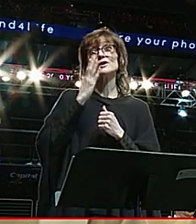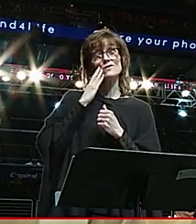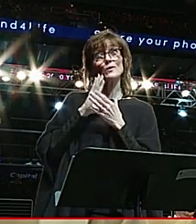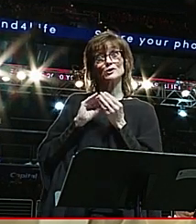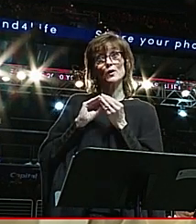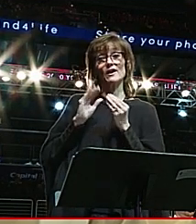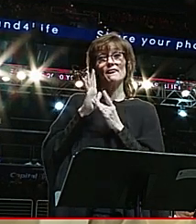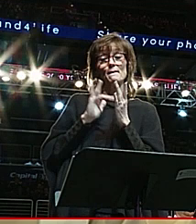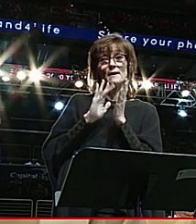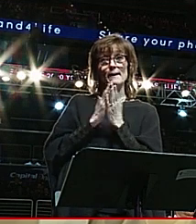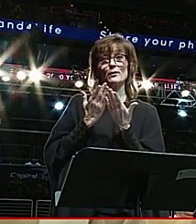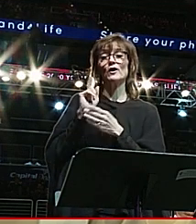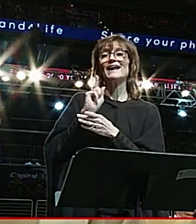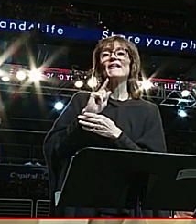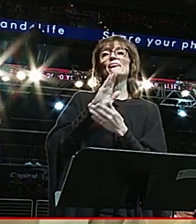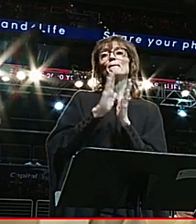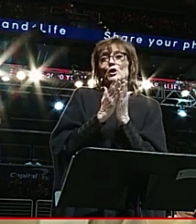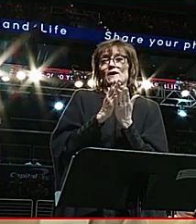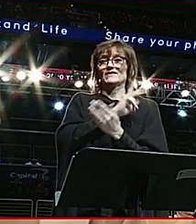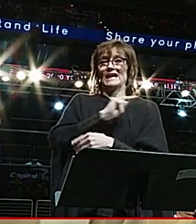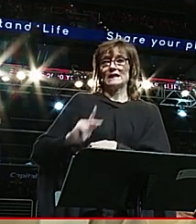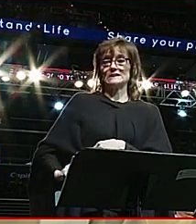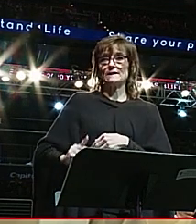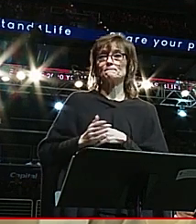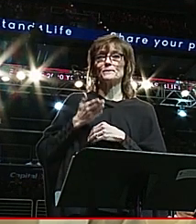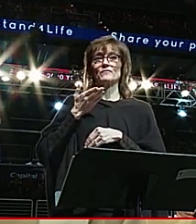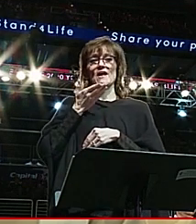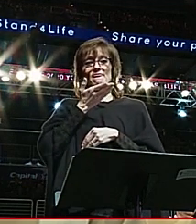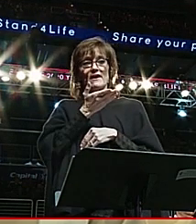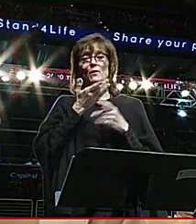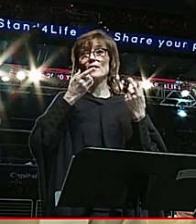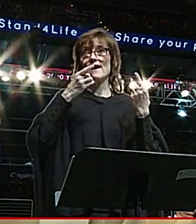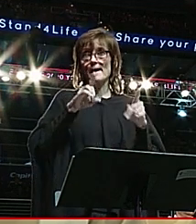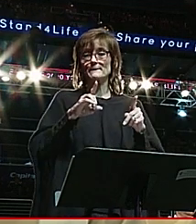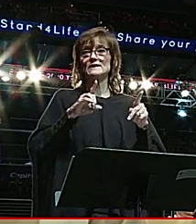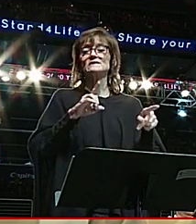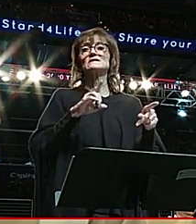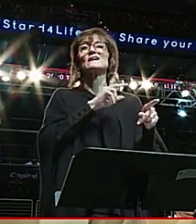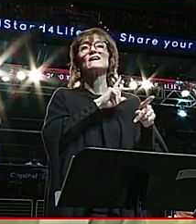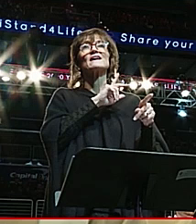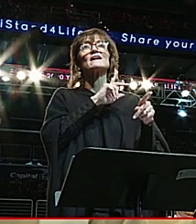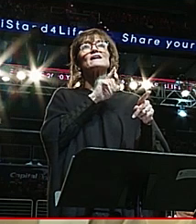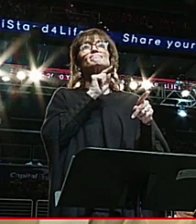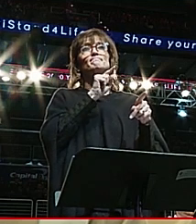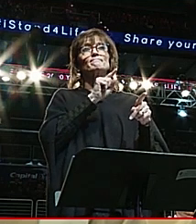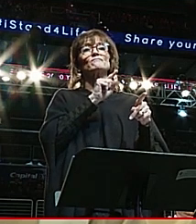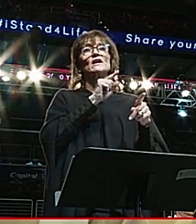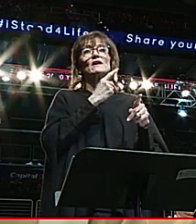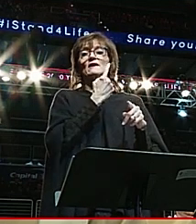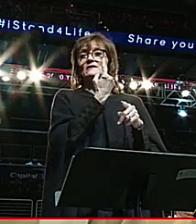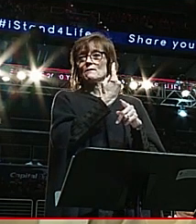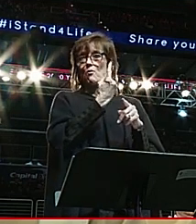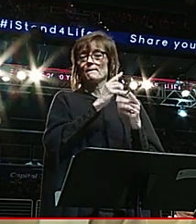I love, from the Book of Kings. And there, the prophet Elisha gets in trouble because the Lord reveals to him